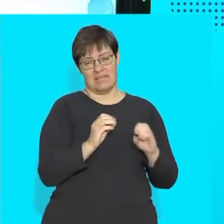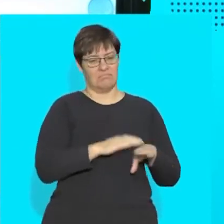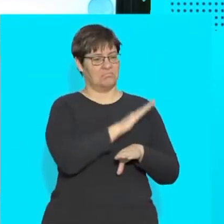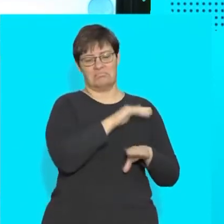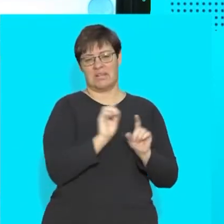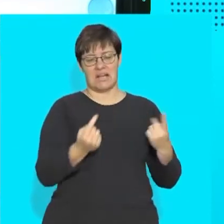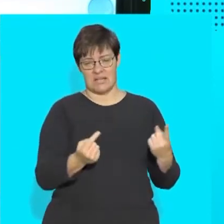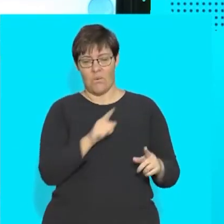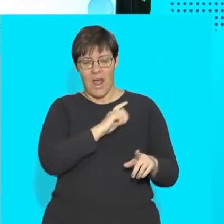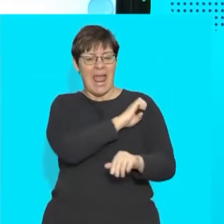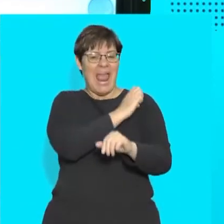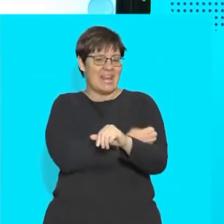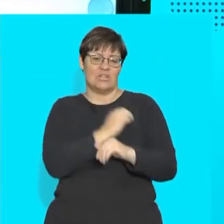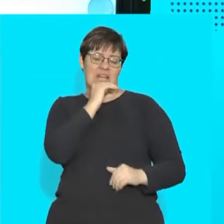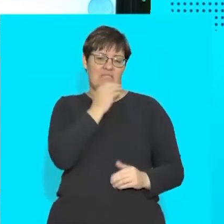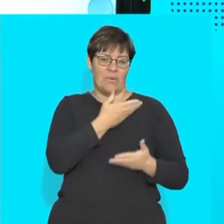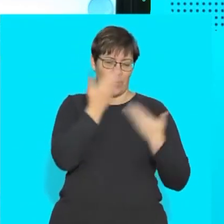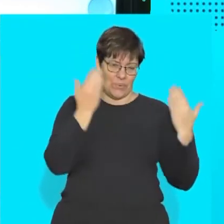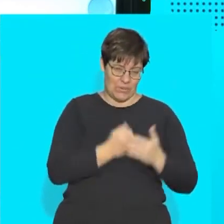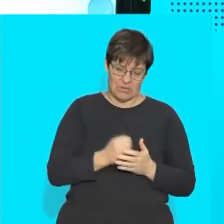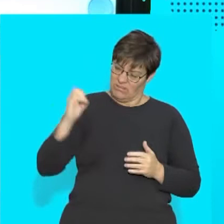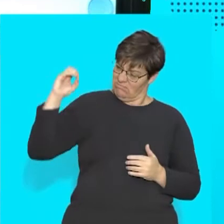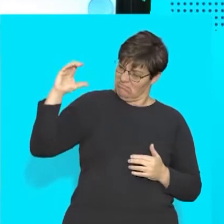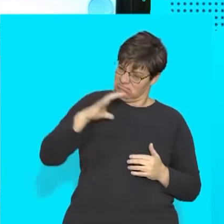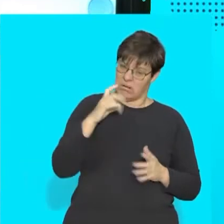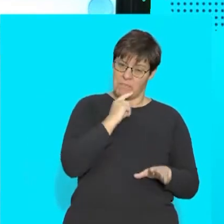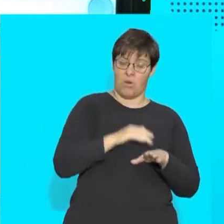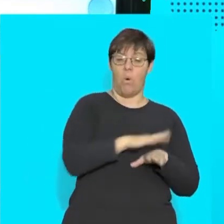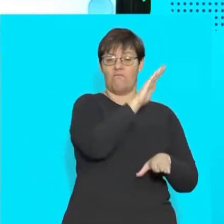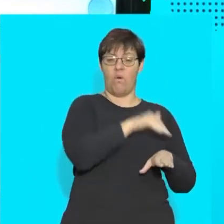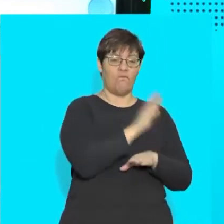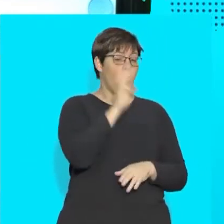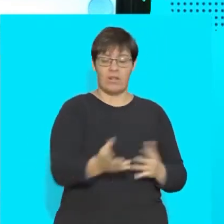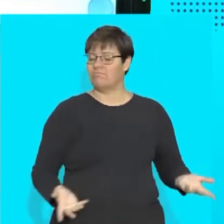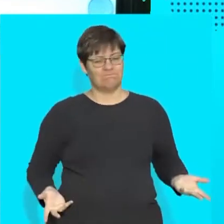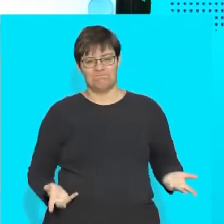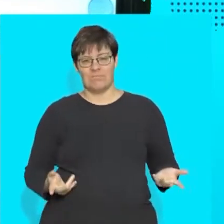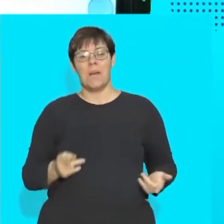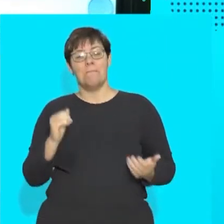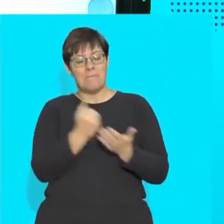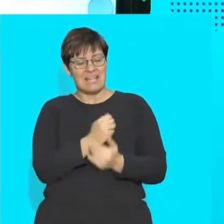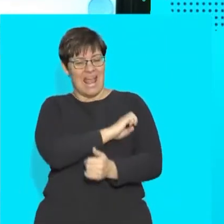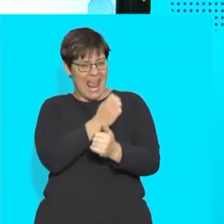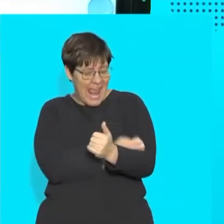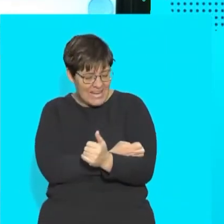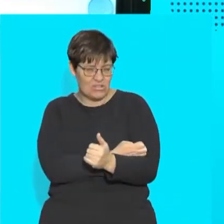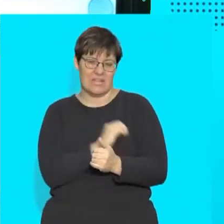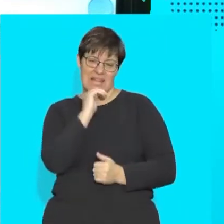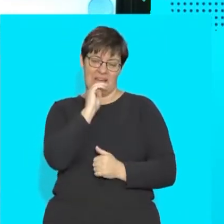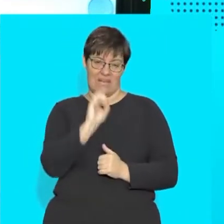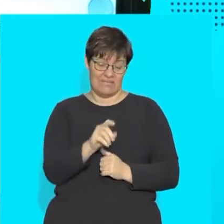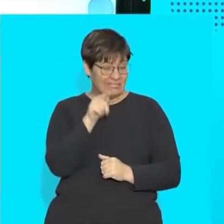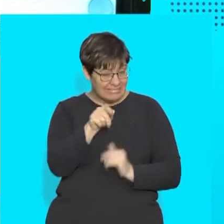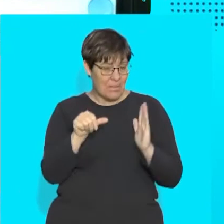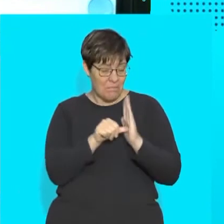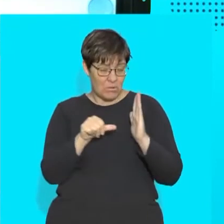happen. So the intensity of the light will not make the electrons come off unless they were going to. That's